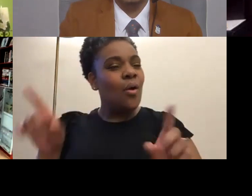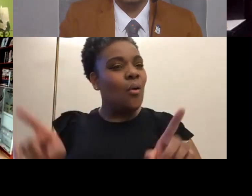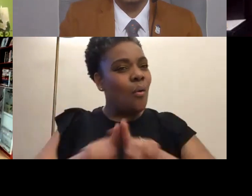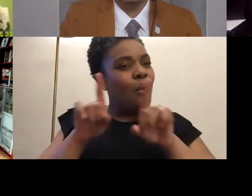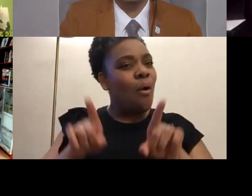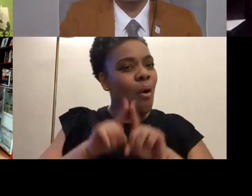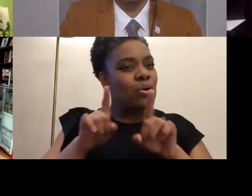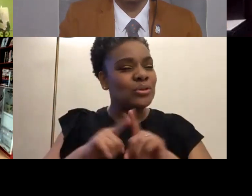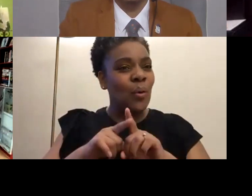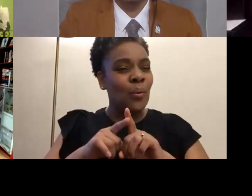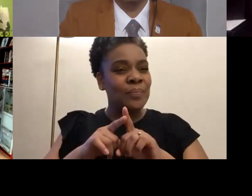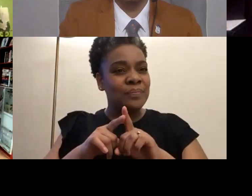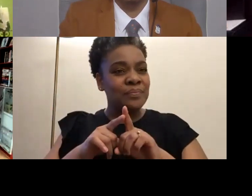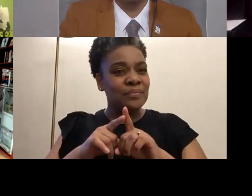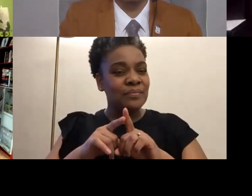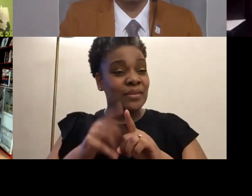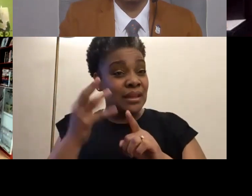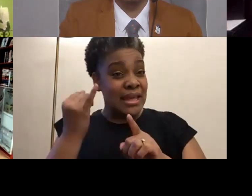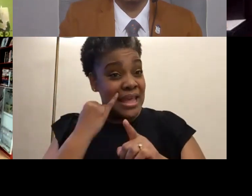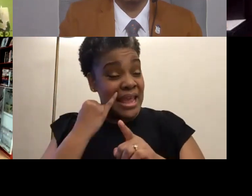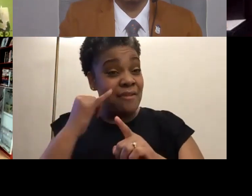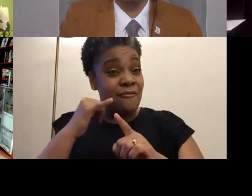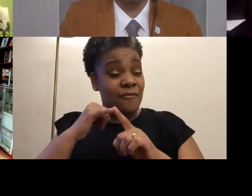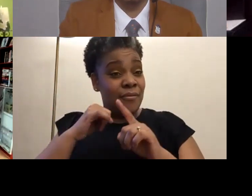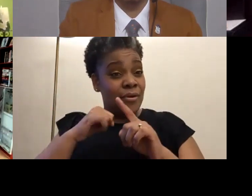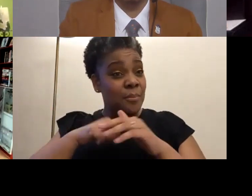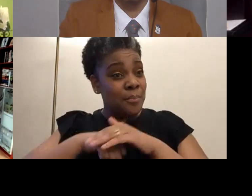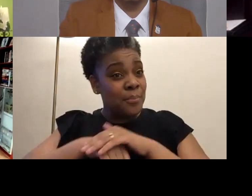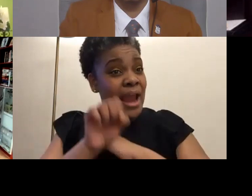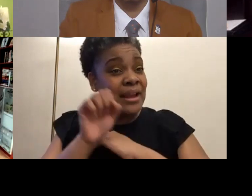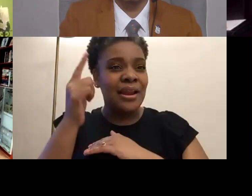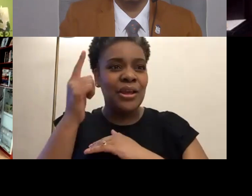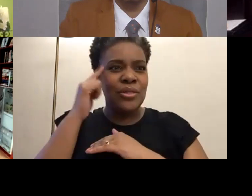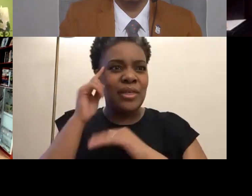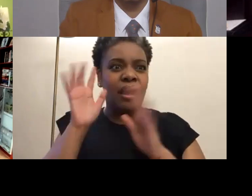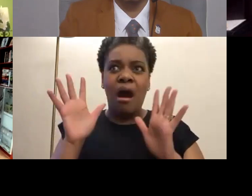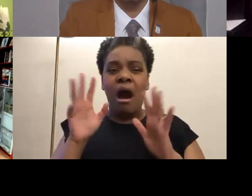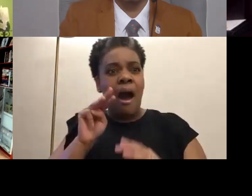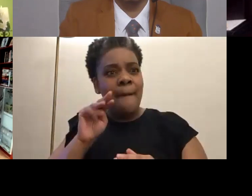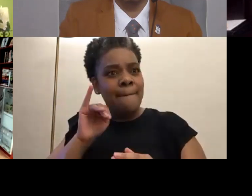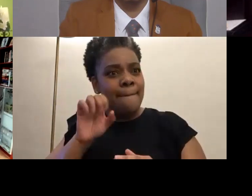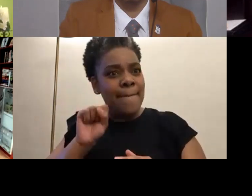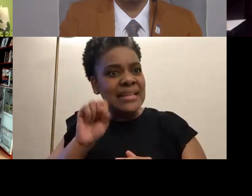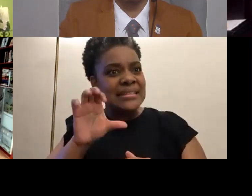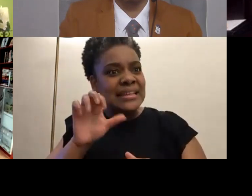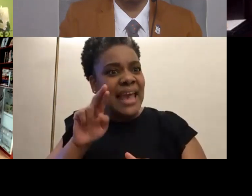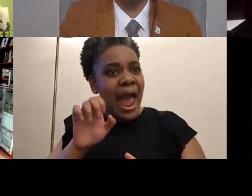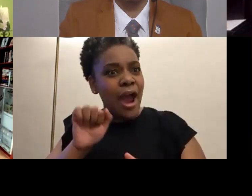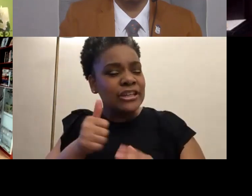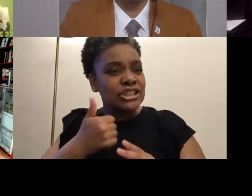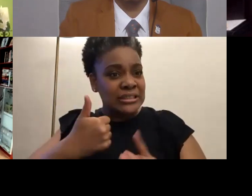adverse outcomes in pregnancy, so like miscarriage and pregnancy complications like diabetes